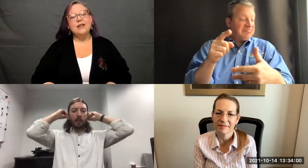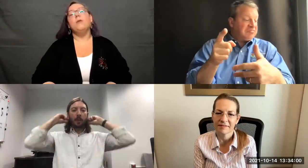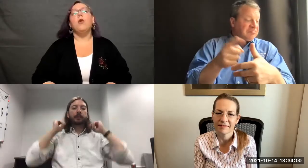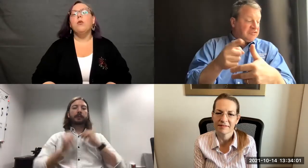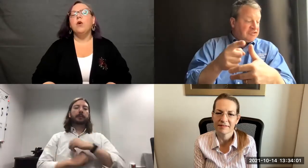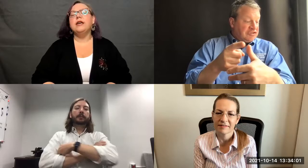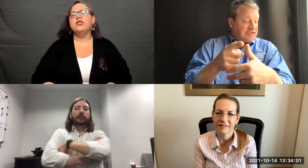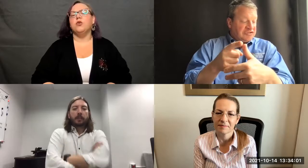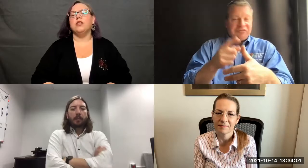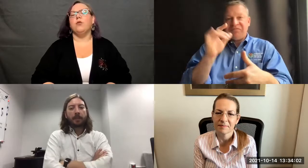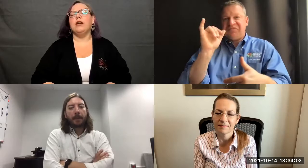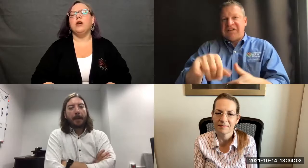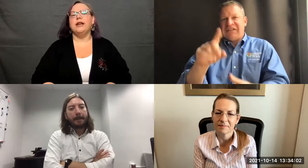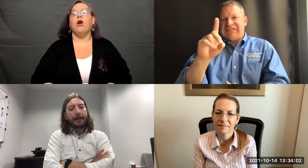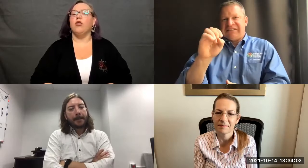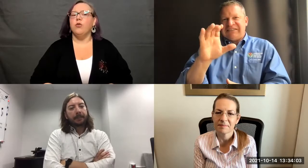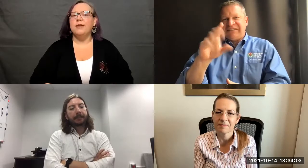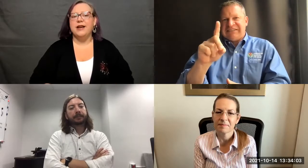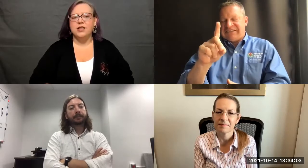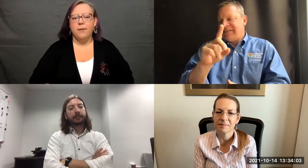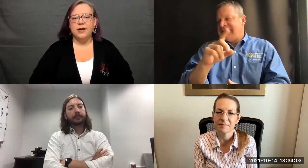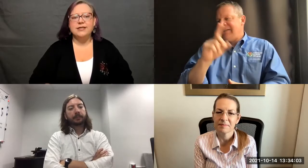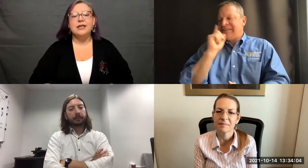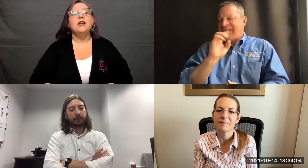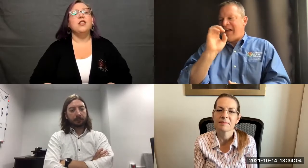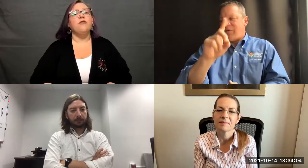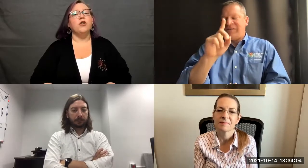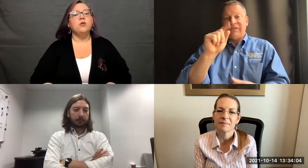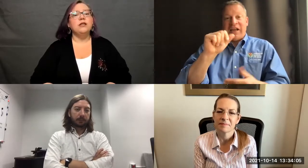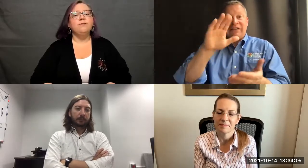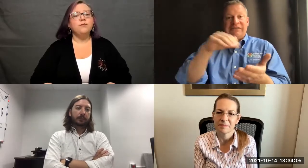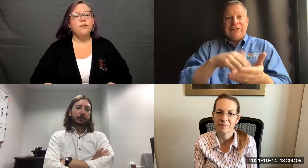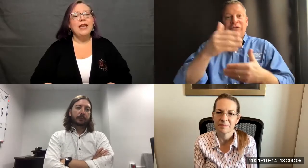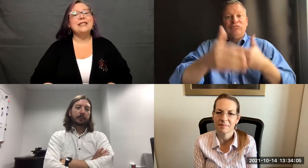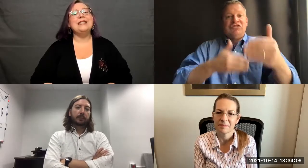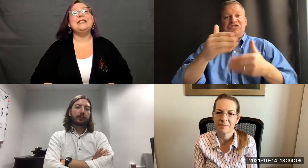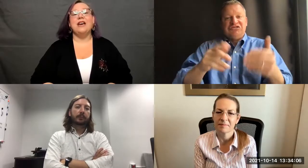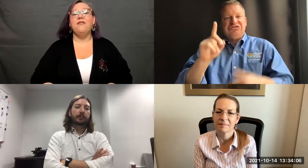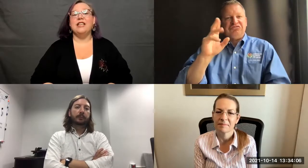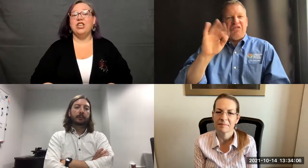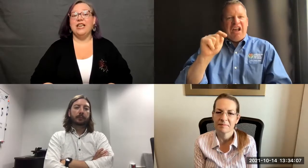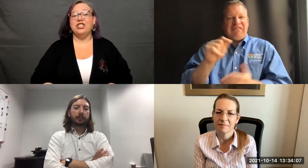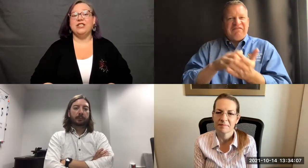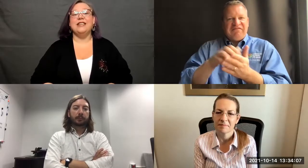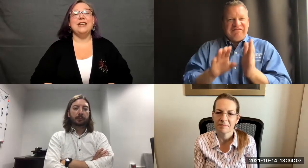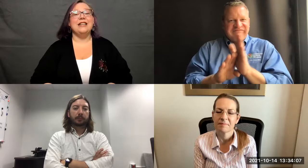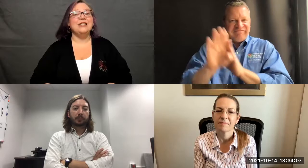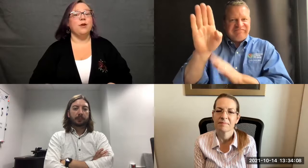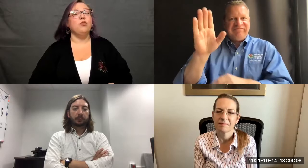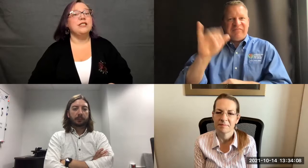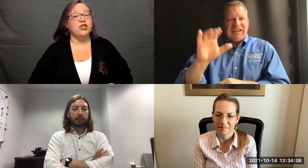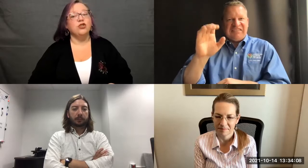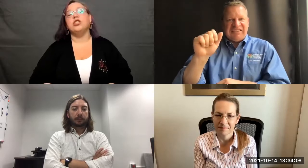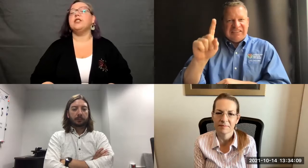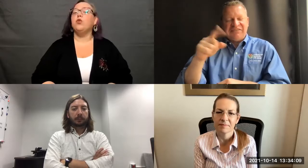things, but we want to ensure that we are hitting our three main topics. The first one is the Deaf Education Data